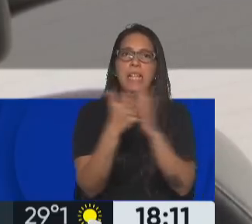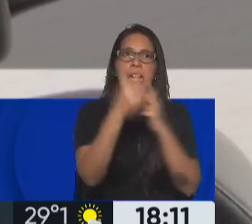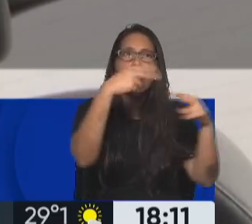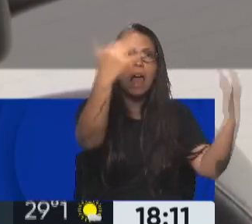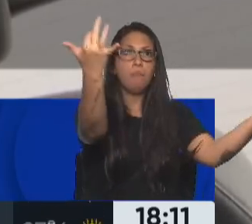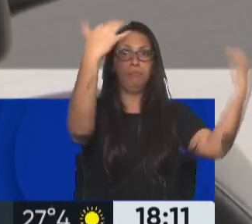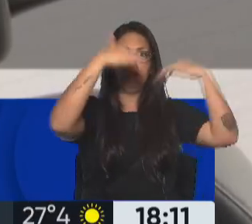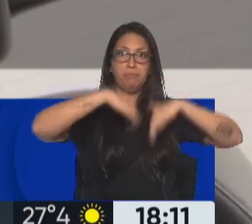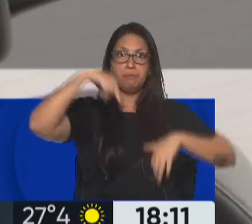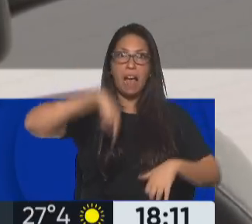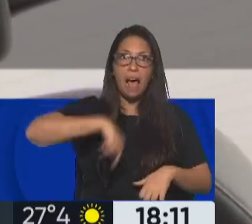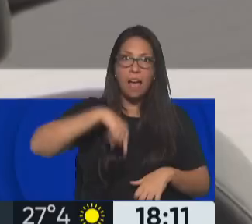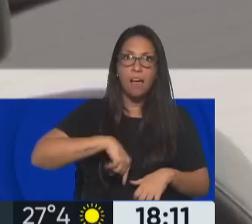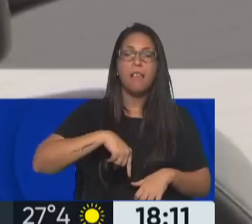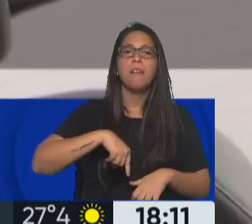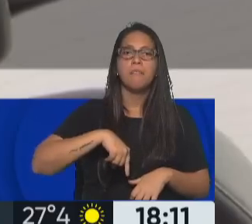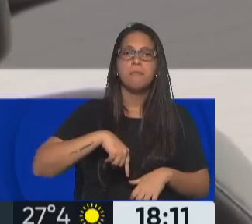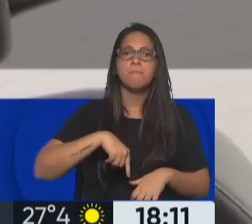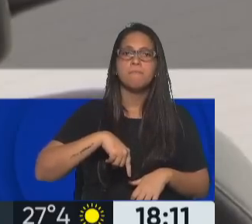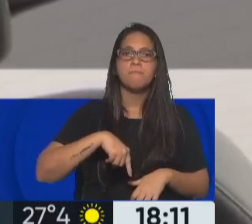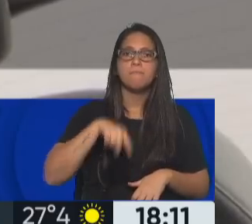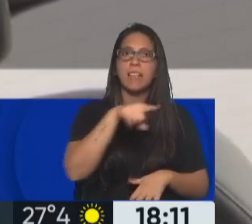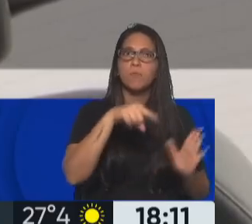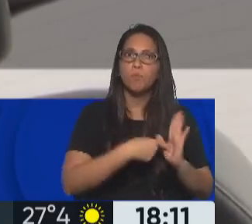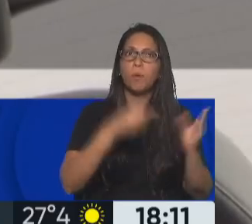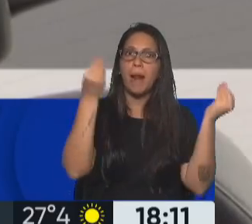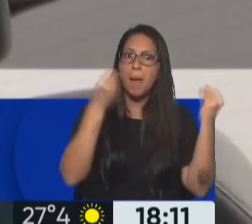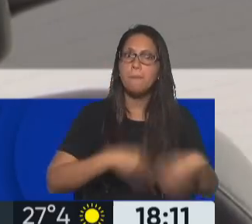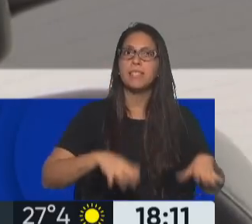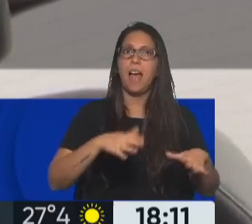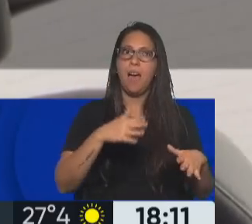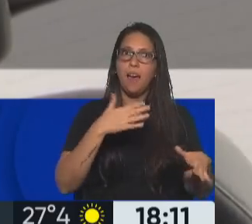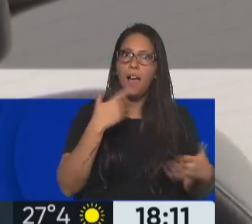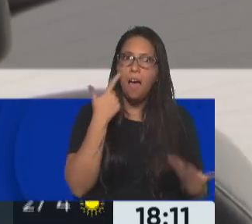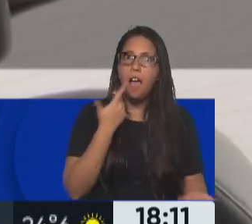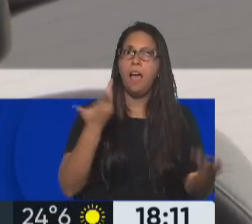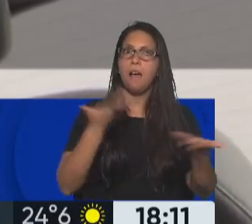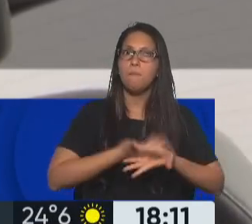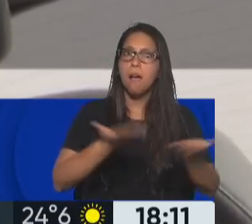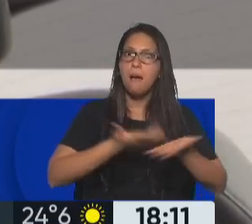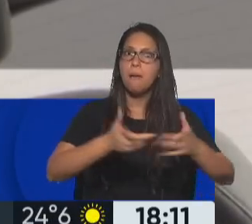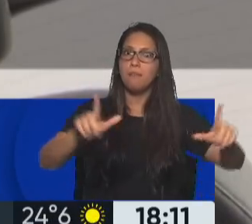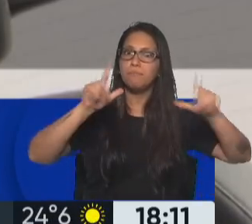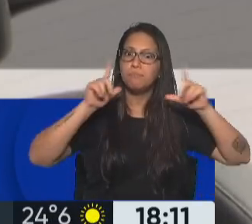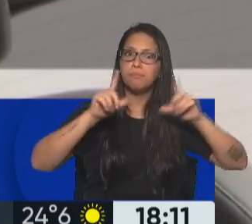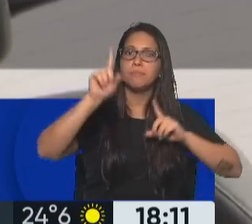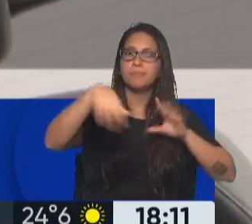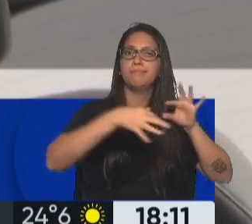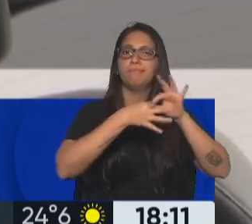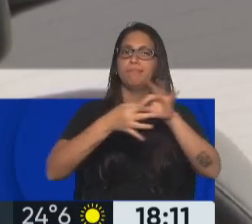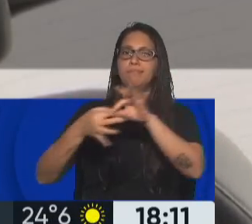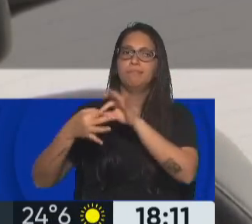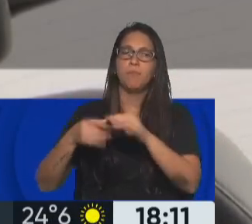as it turns out. Immigration was a great place to start the conversation, and it is a topic around which there's a great